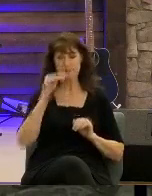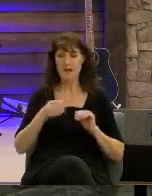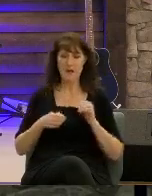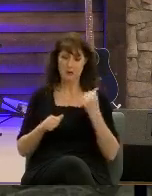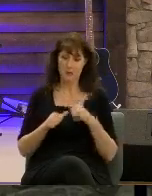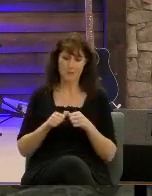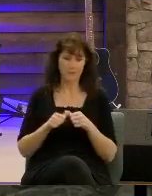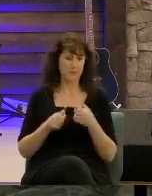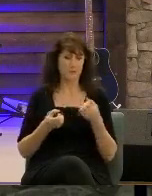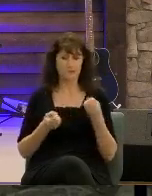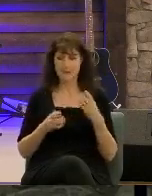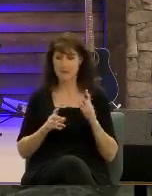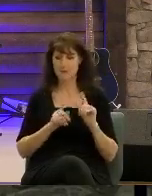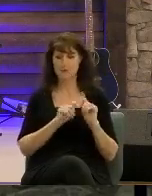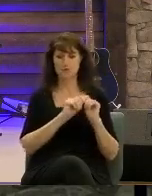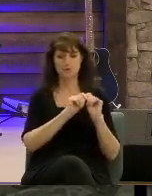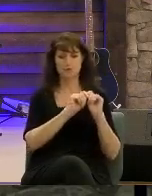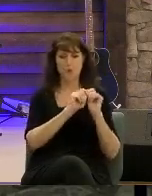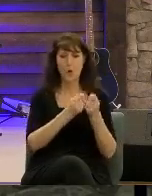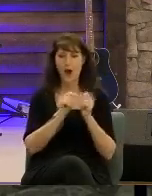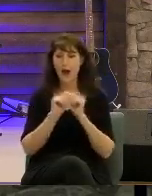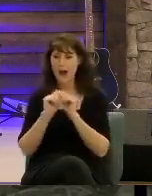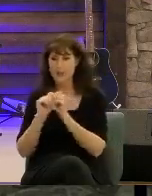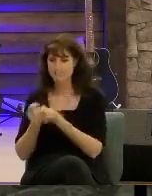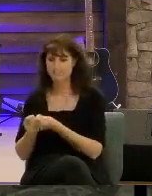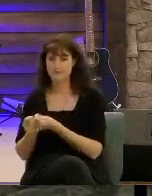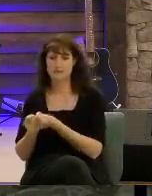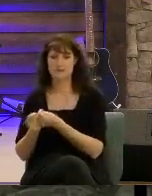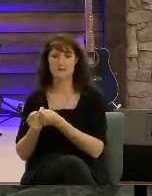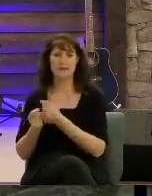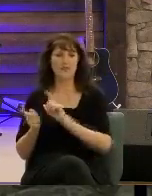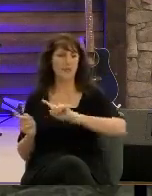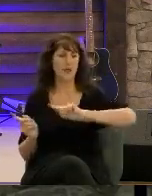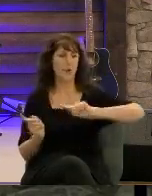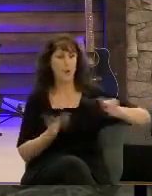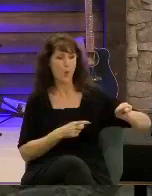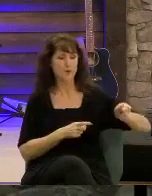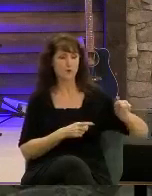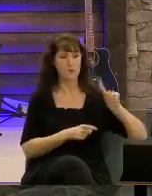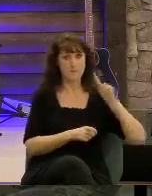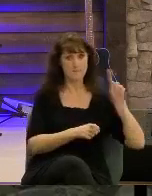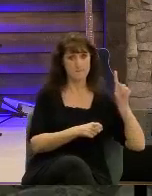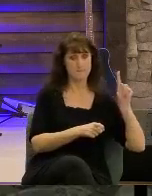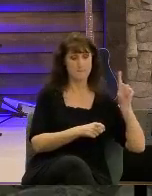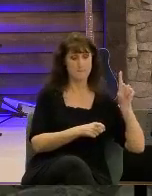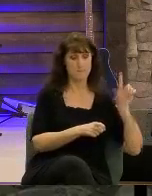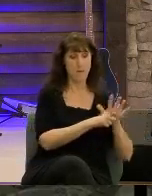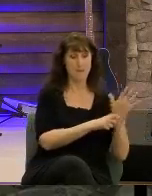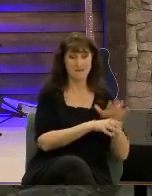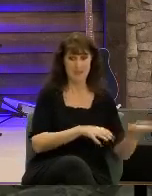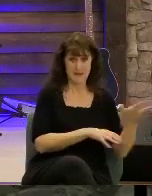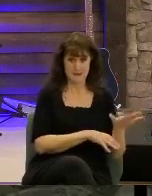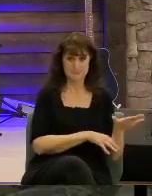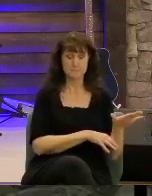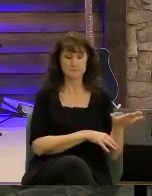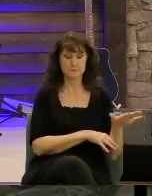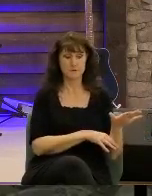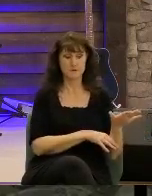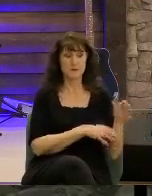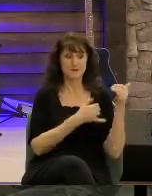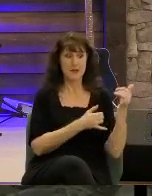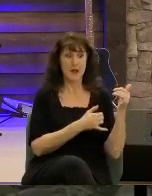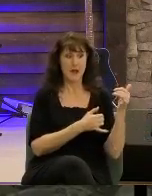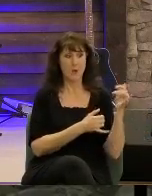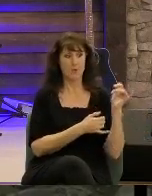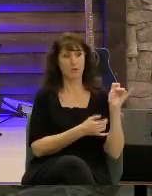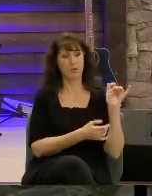of tribes that they counted, but when they went into the promised land, now they're in the promised land, right? And now they're encountering